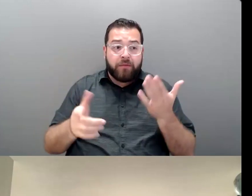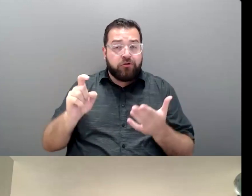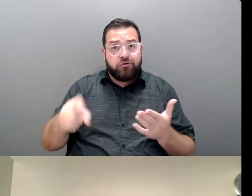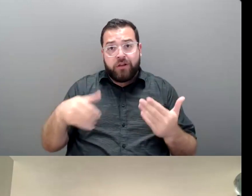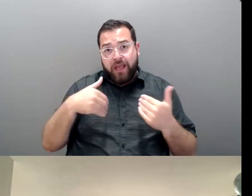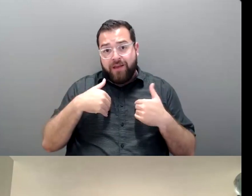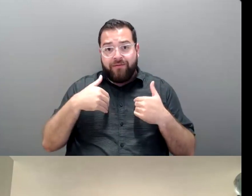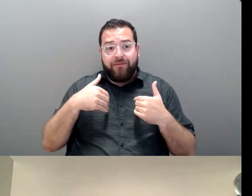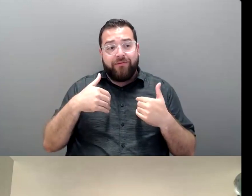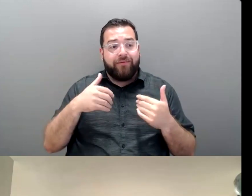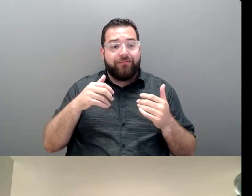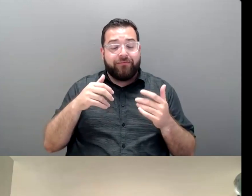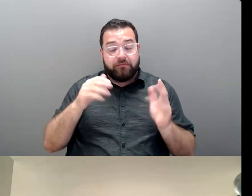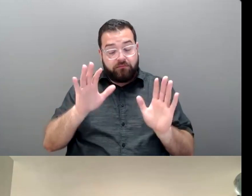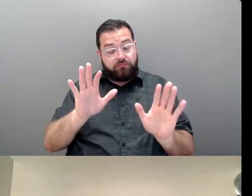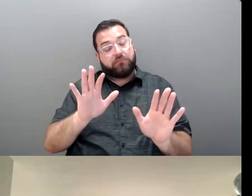an administrative,